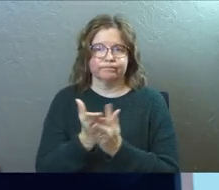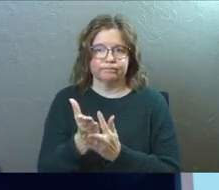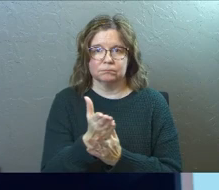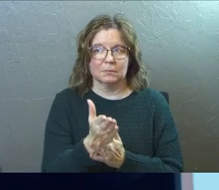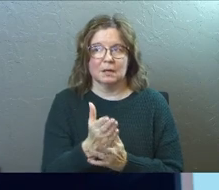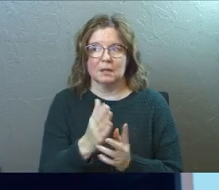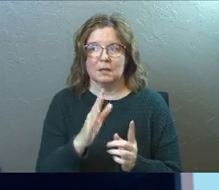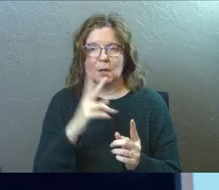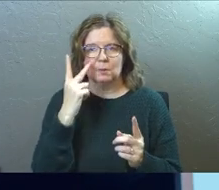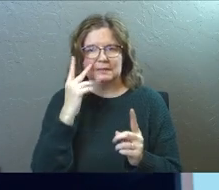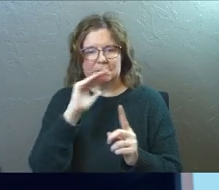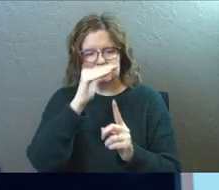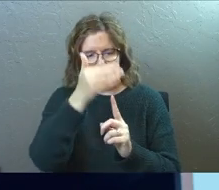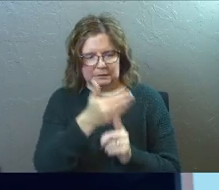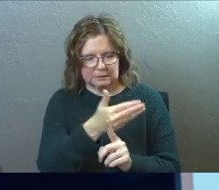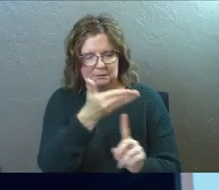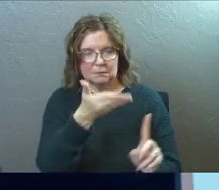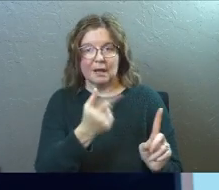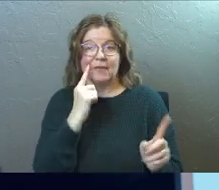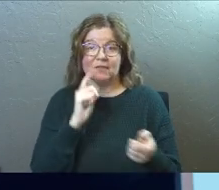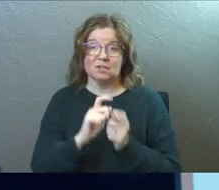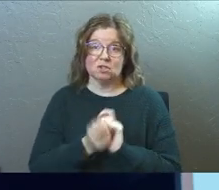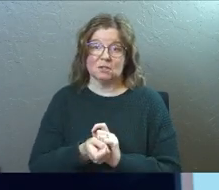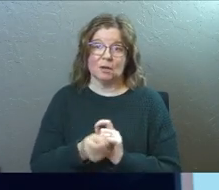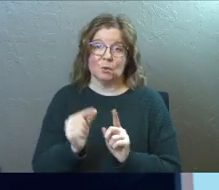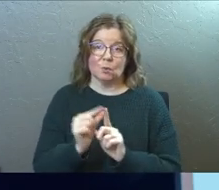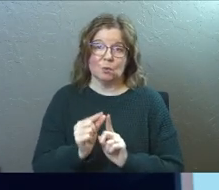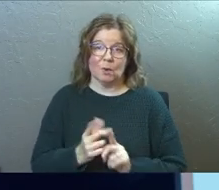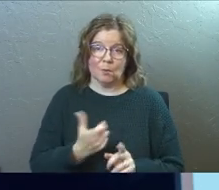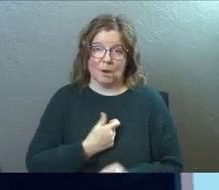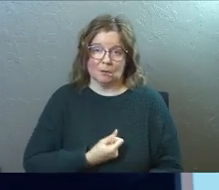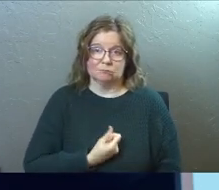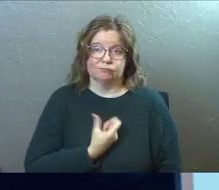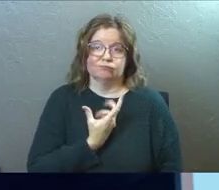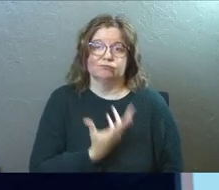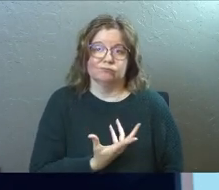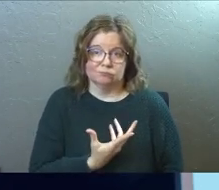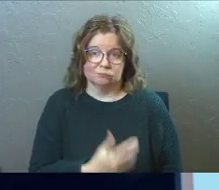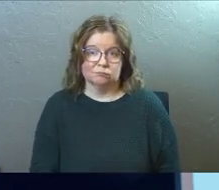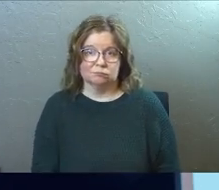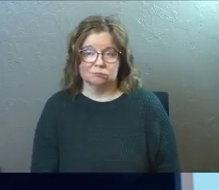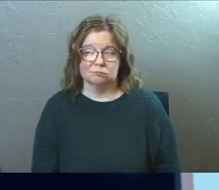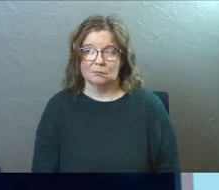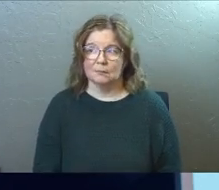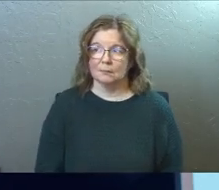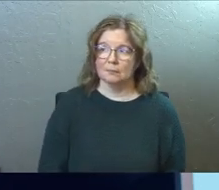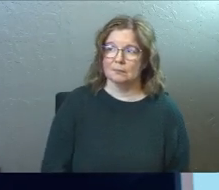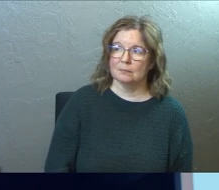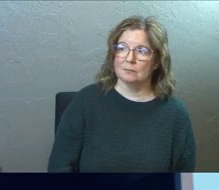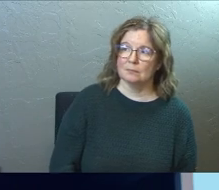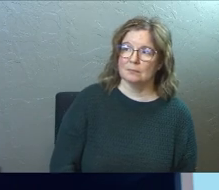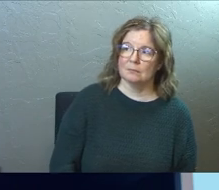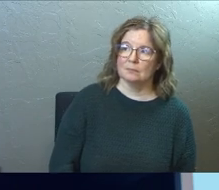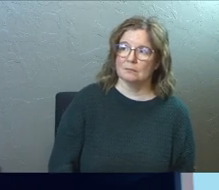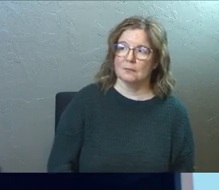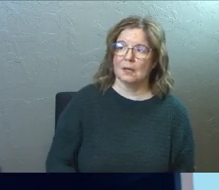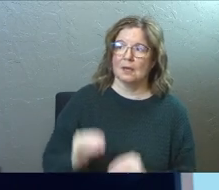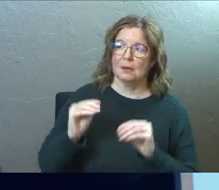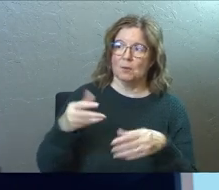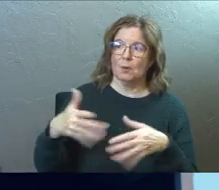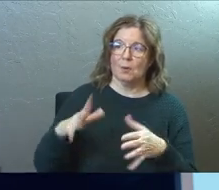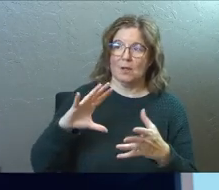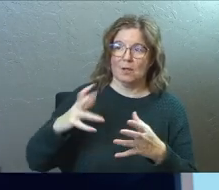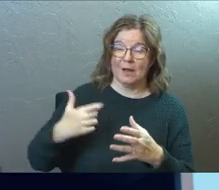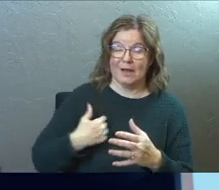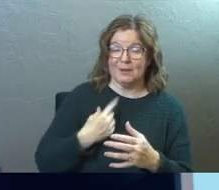If that's the lens we see another person through, I think it changes the words that want to come out of our heart and our mouth. Yeah. Put away the laundry. Yeah, dude.